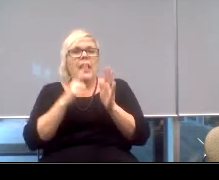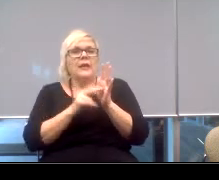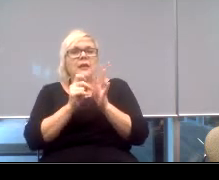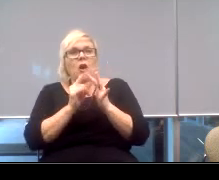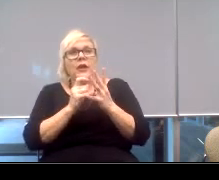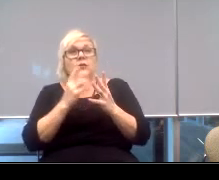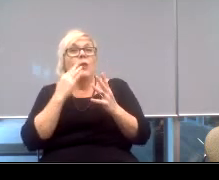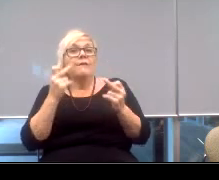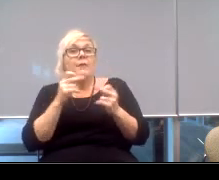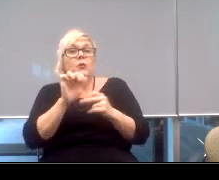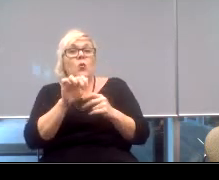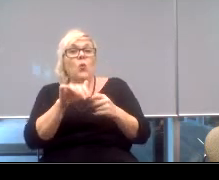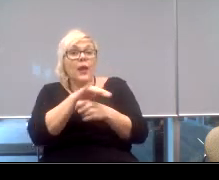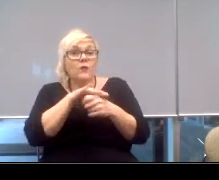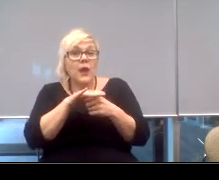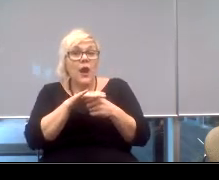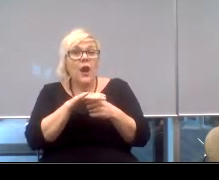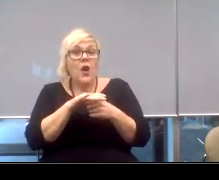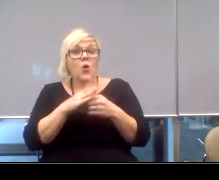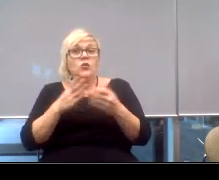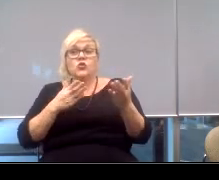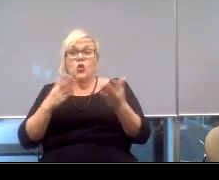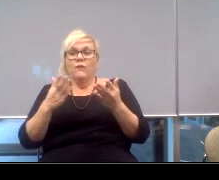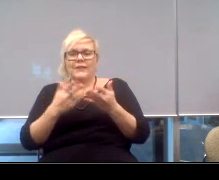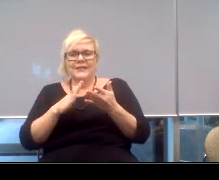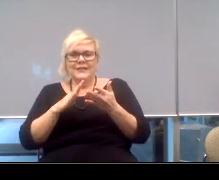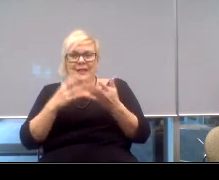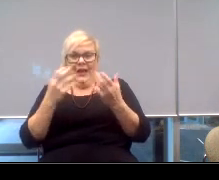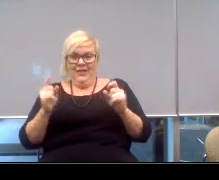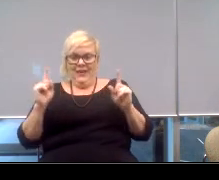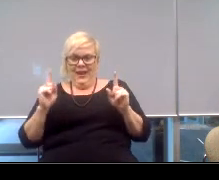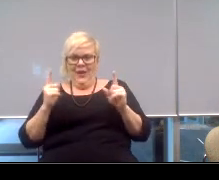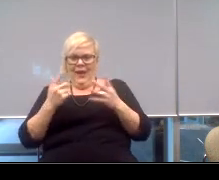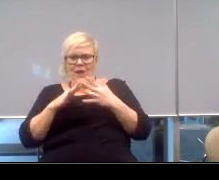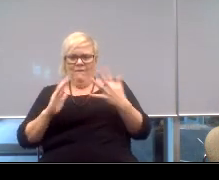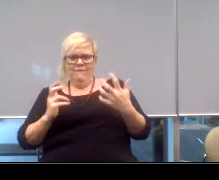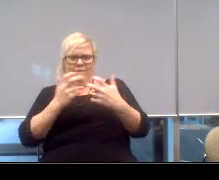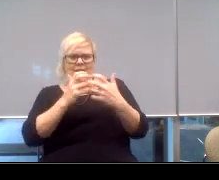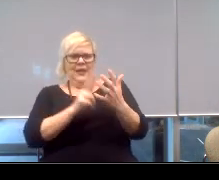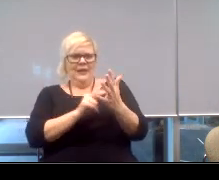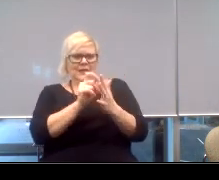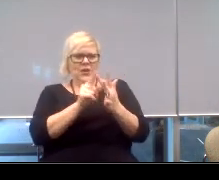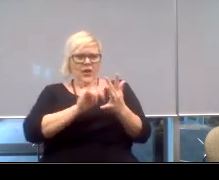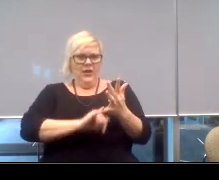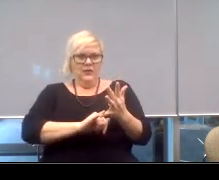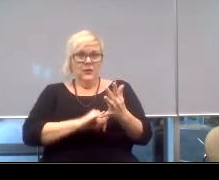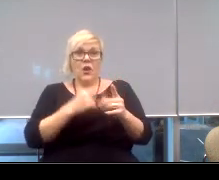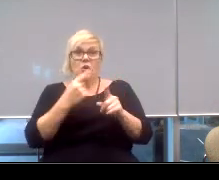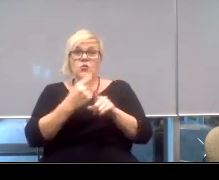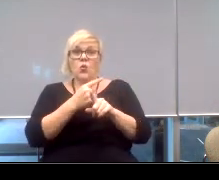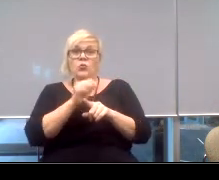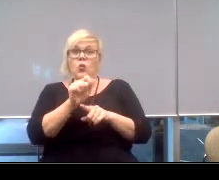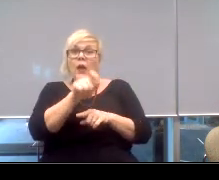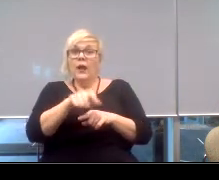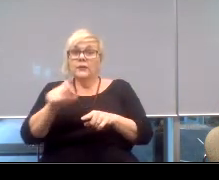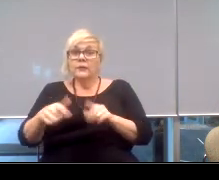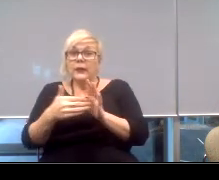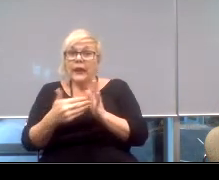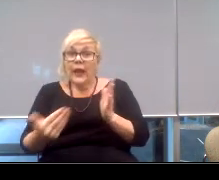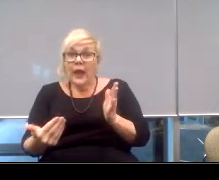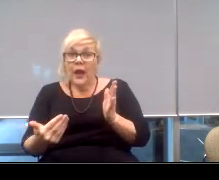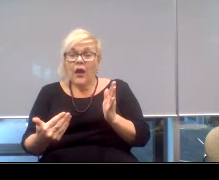your services, how they'll be offered in the NDIS environment. Talk to the people who are accessing your services now. How